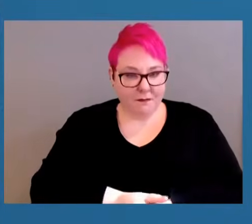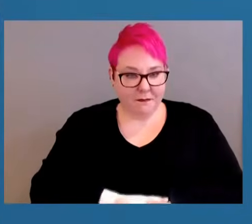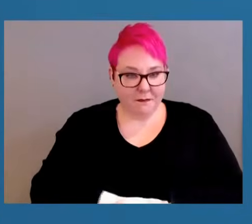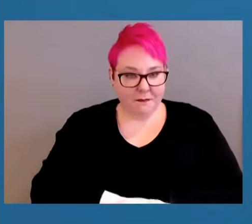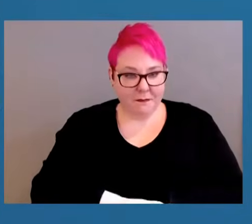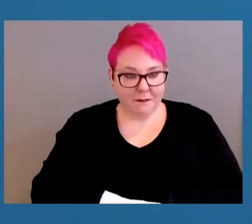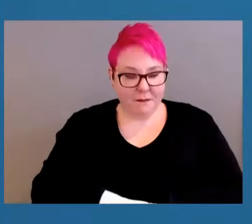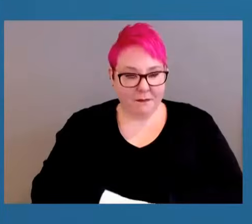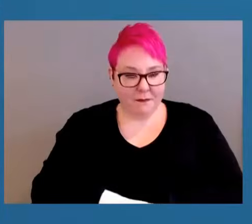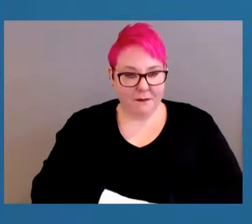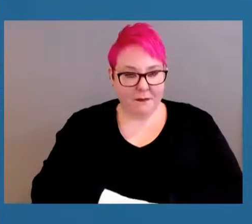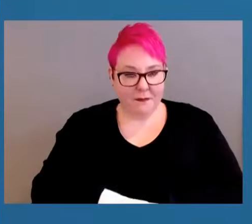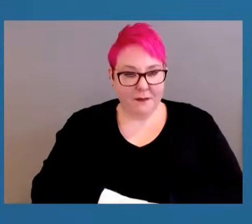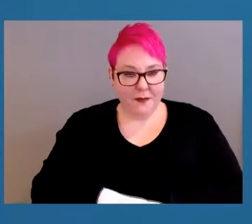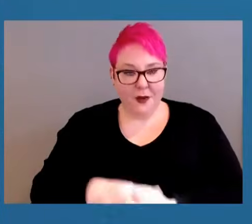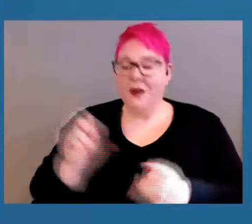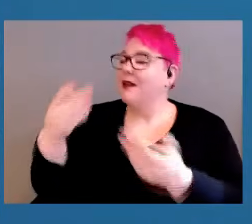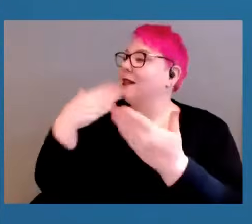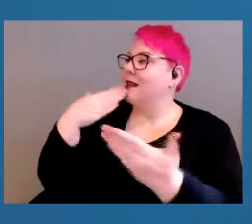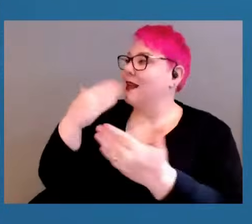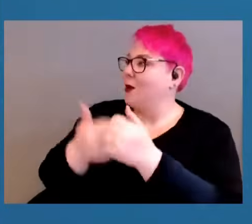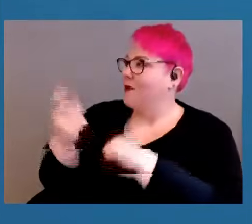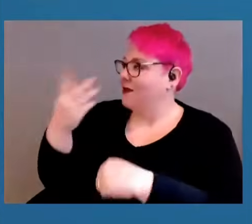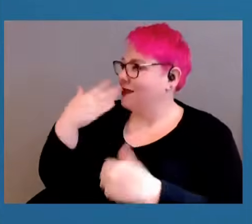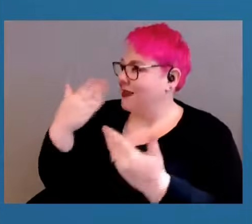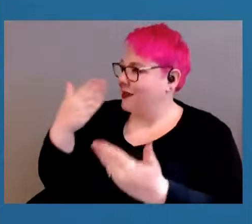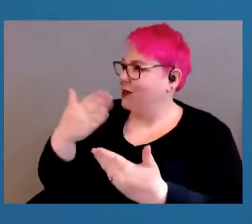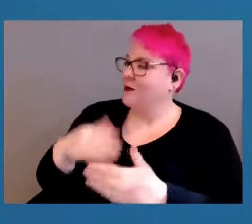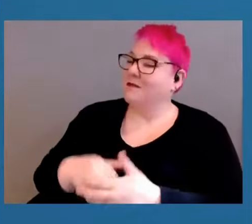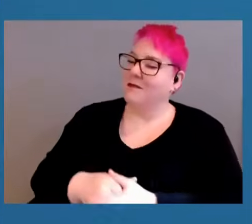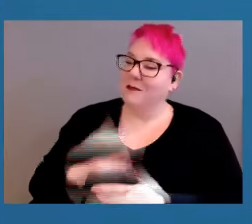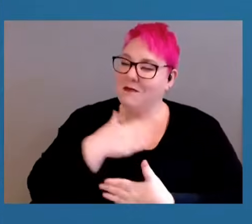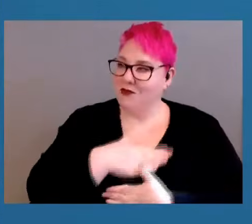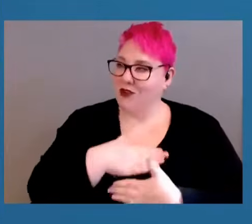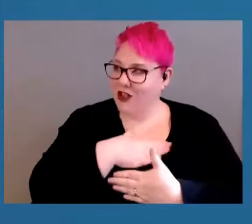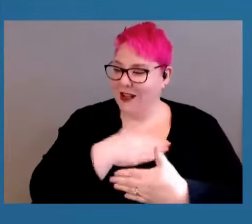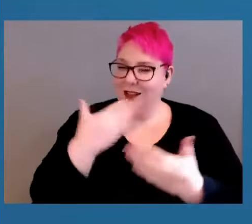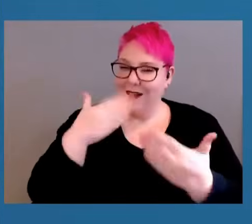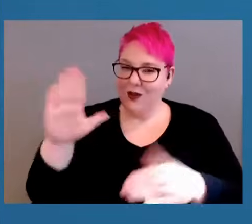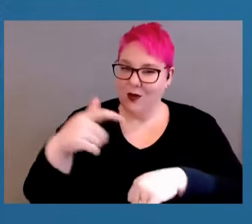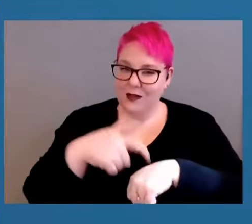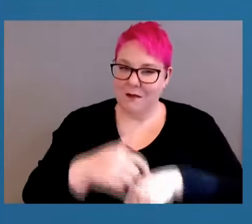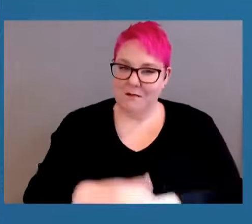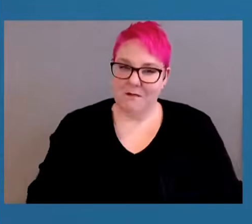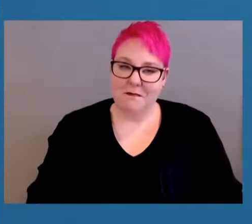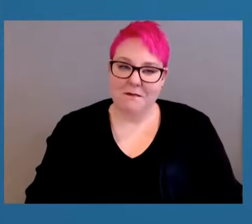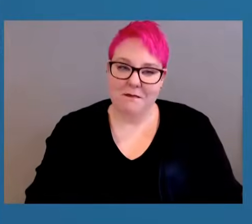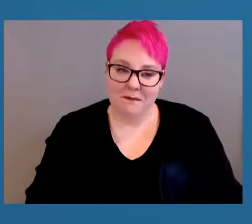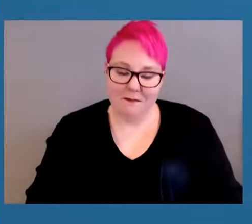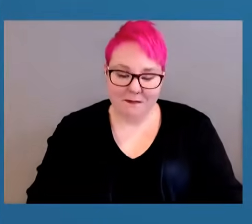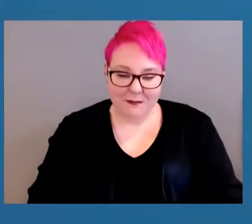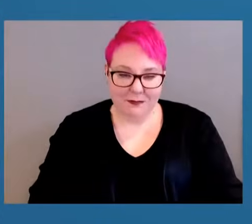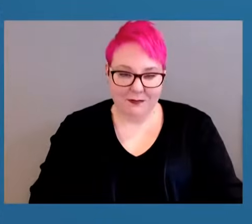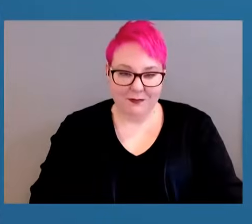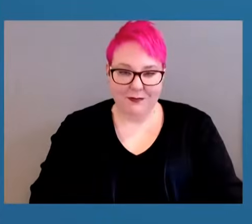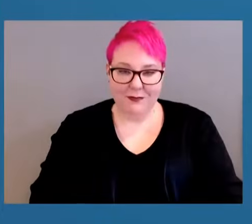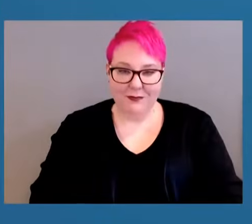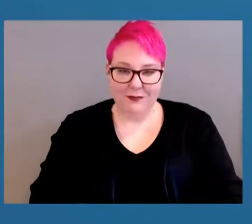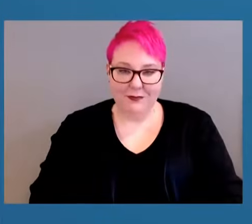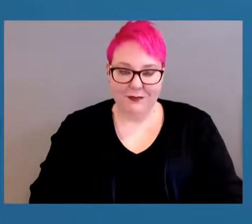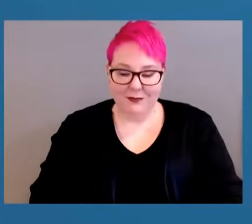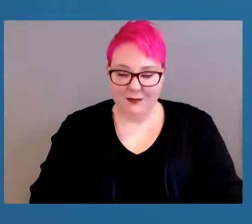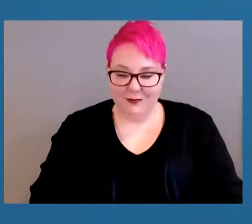Thank you, everyone. Thank you. Yeah, sure. Thank you very much. Thanks, everybody. Appreciate it. All right. Thanks for your time. Good to see you. Thank